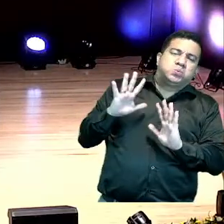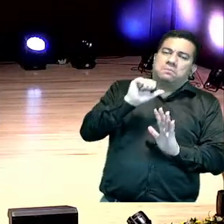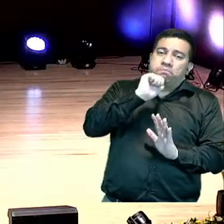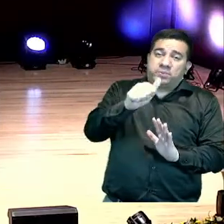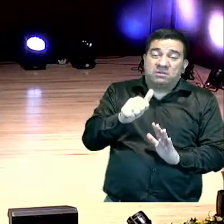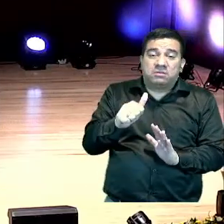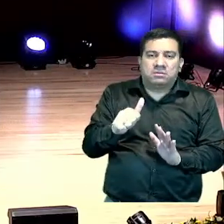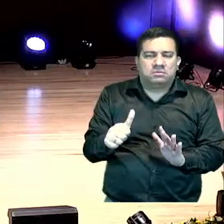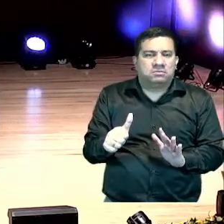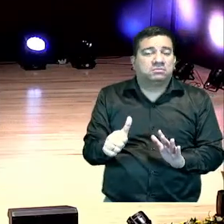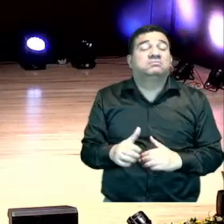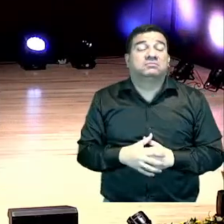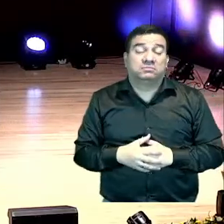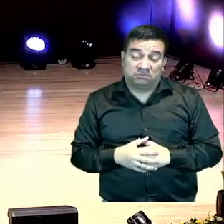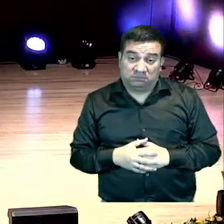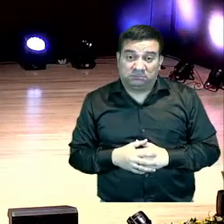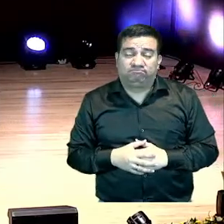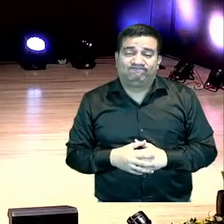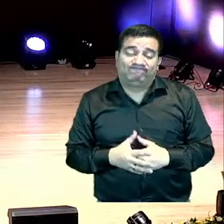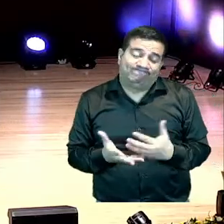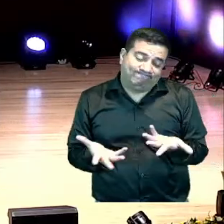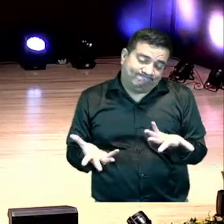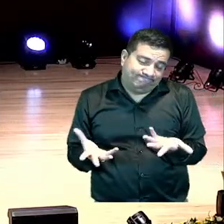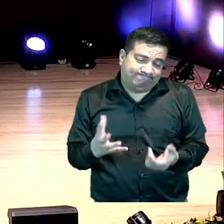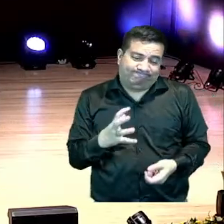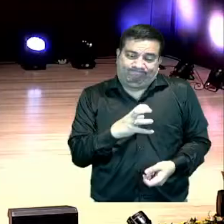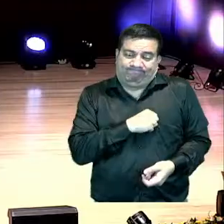us breathe properly for a time.